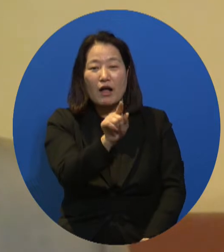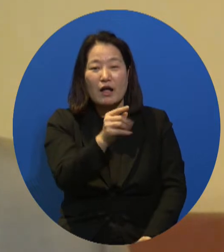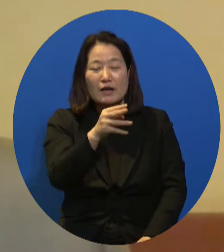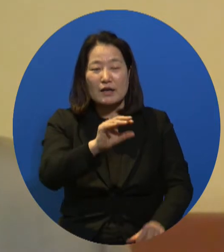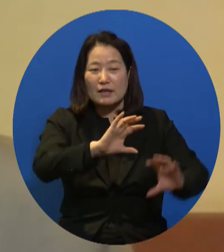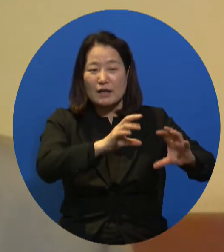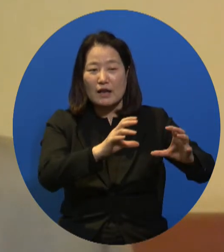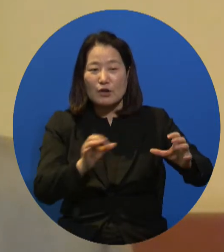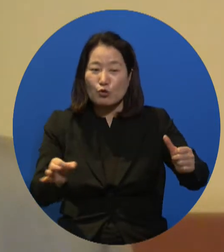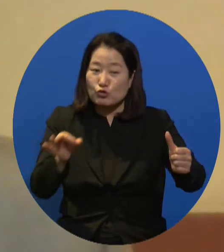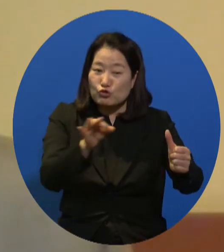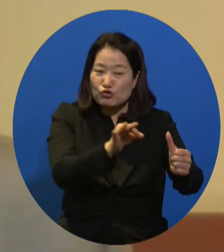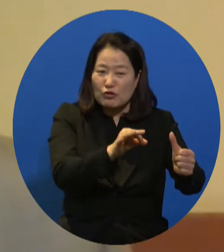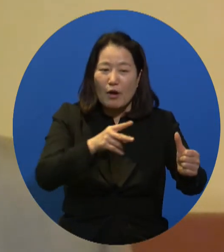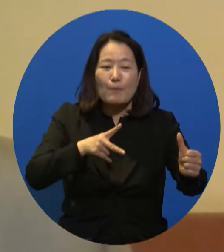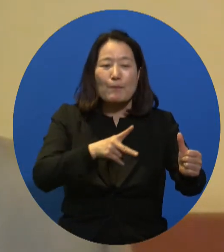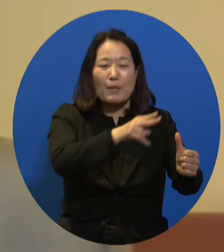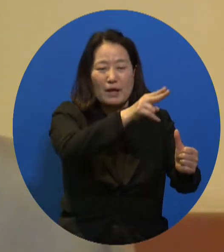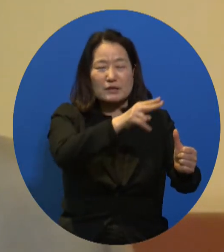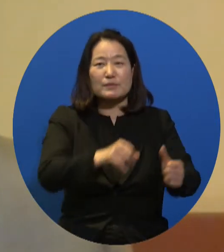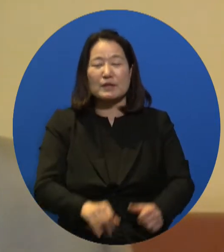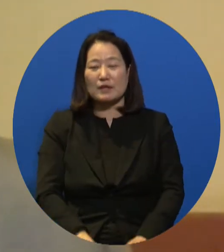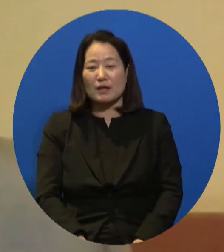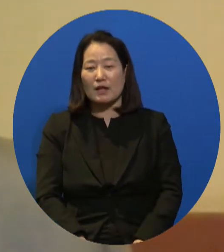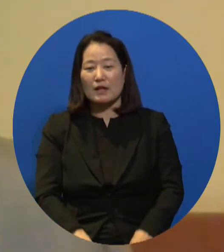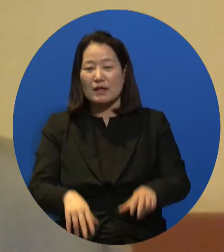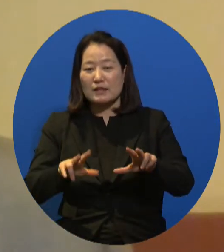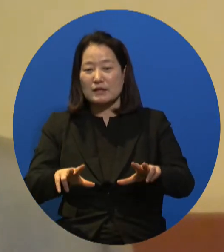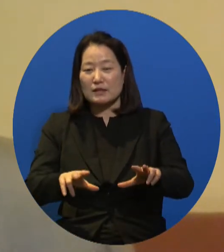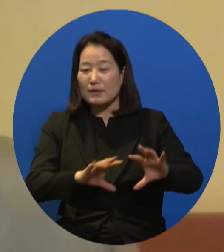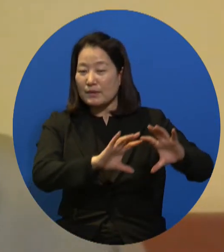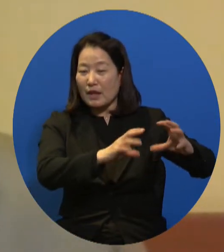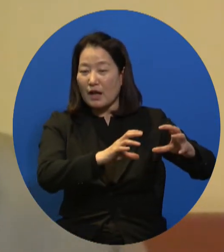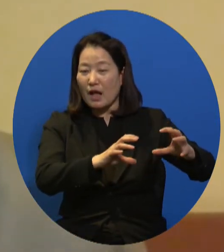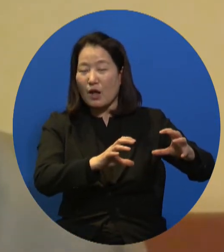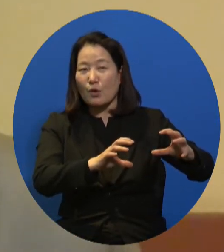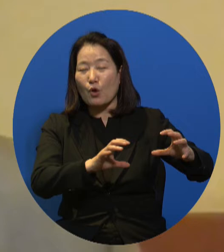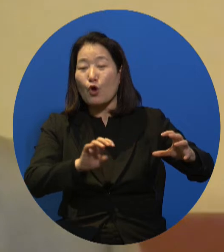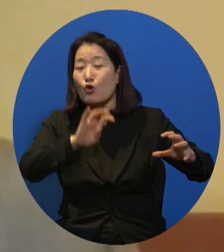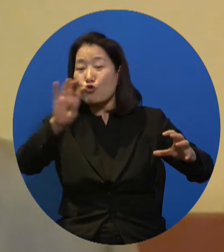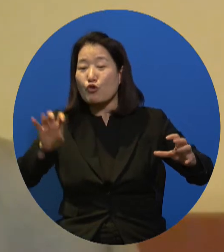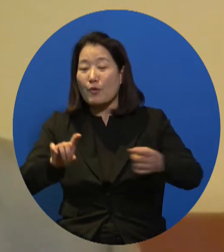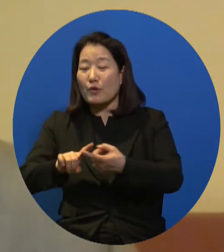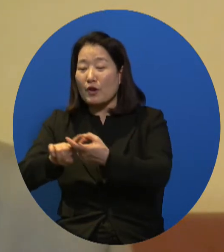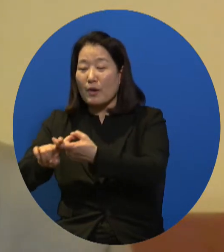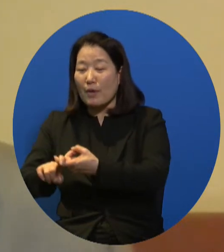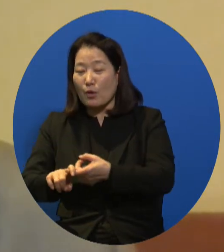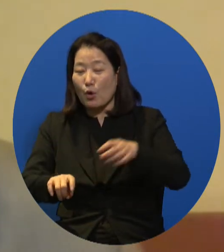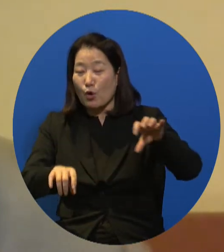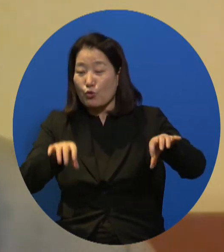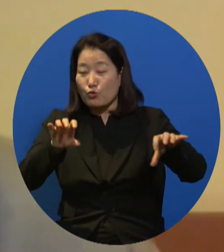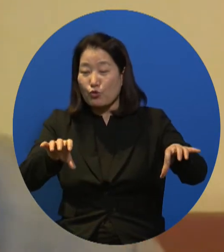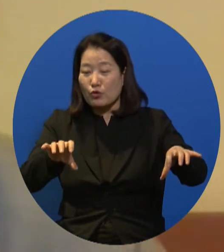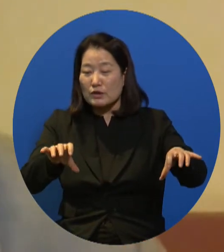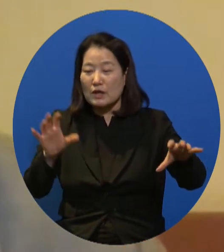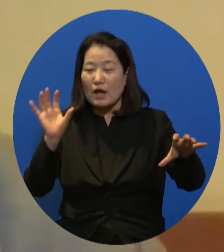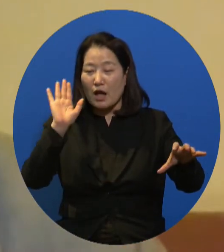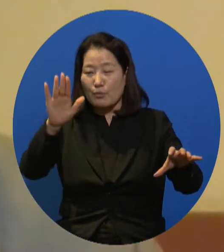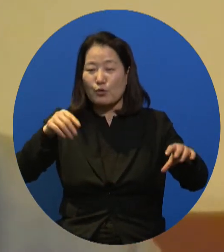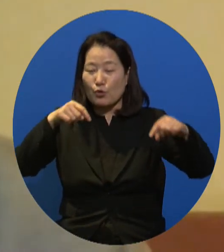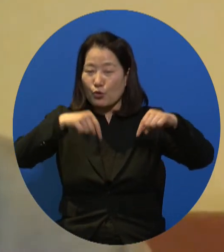and Hungary, urging the latter to shift course if it is to continue benefiting from European